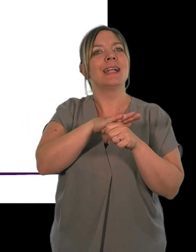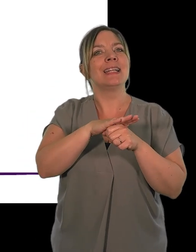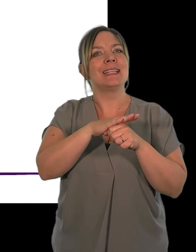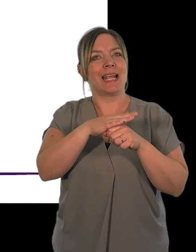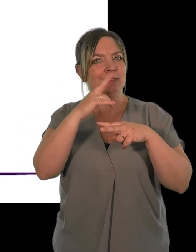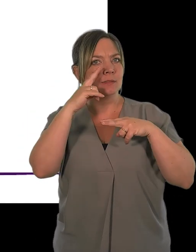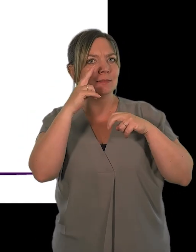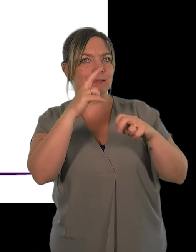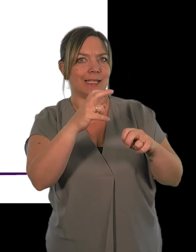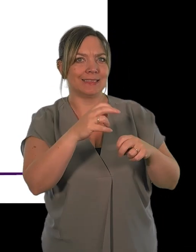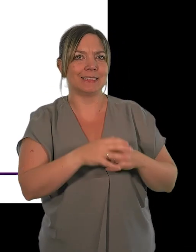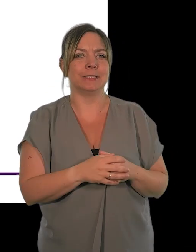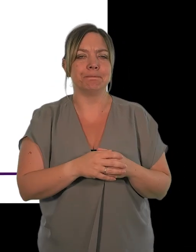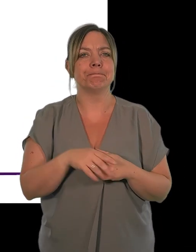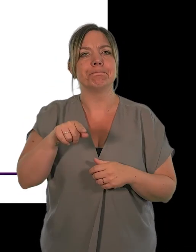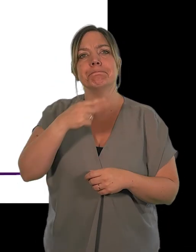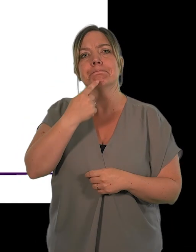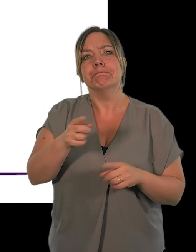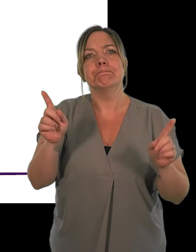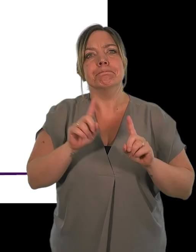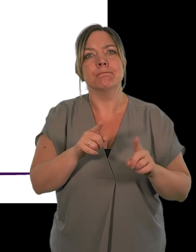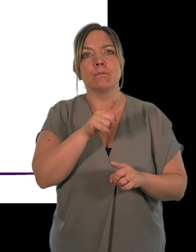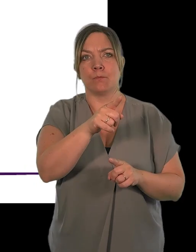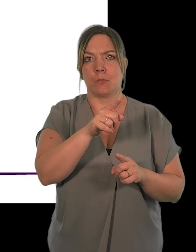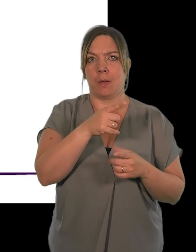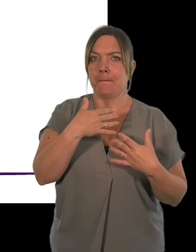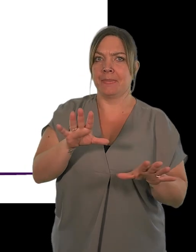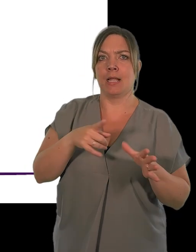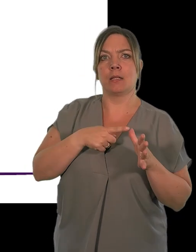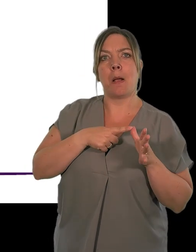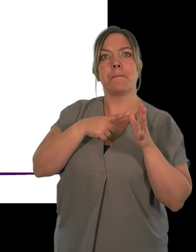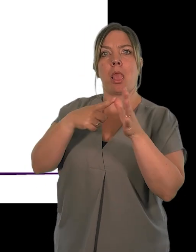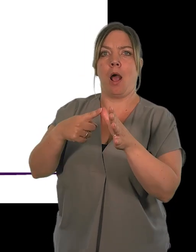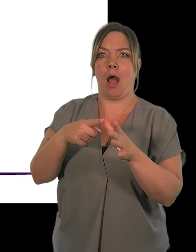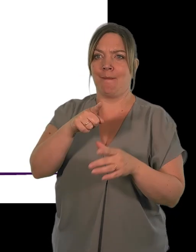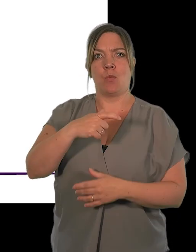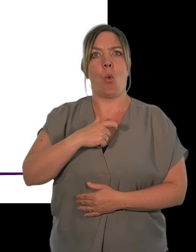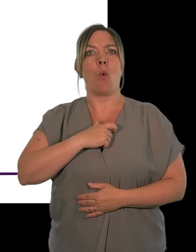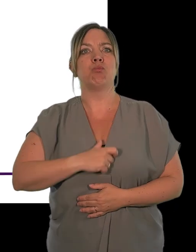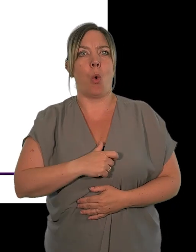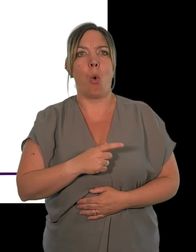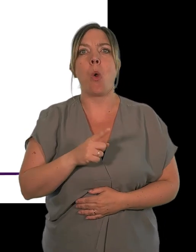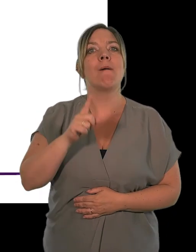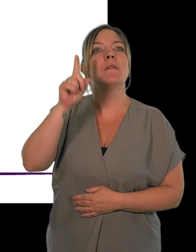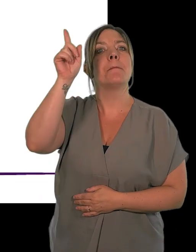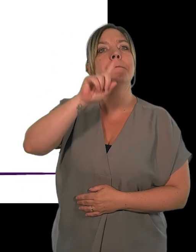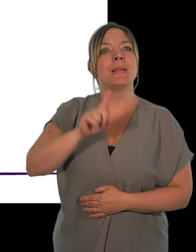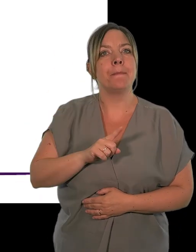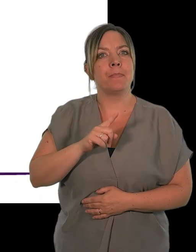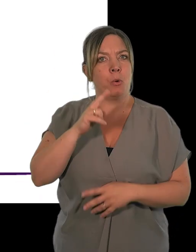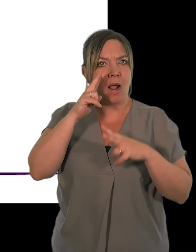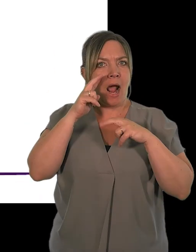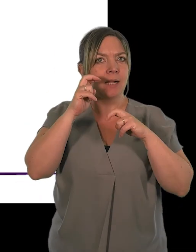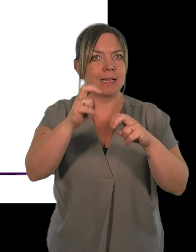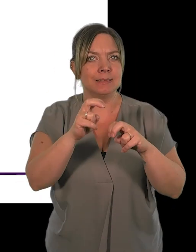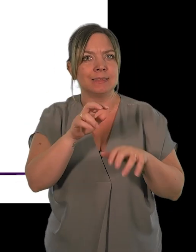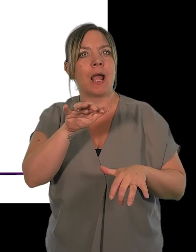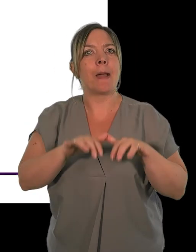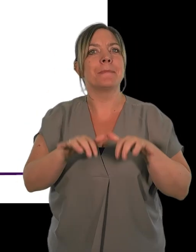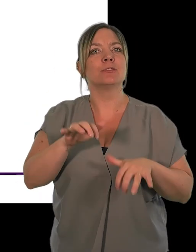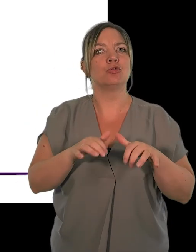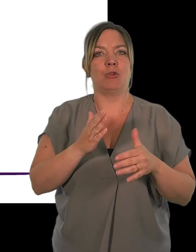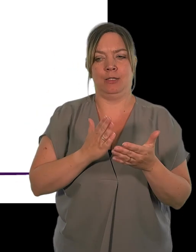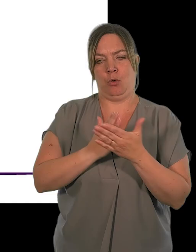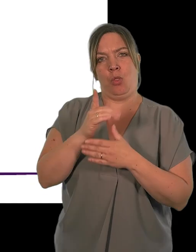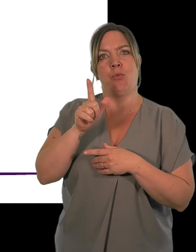applied for the position of People Analytics Administrator at Company X, who are a leading provider of